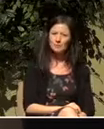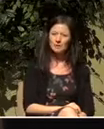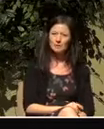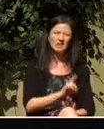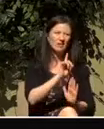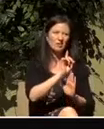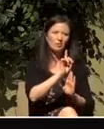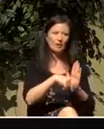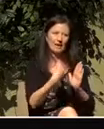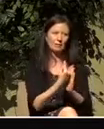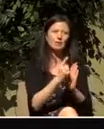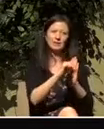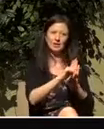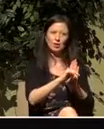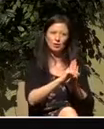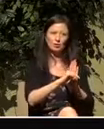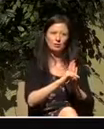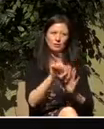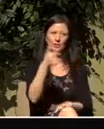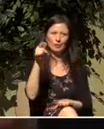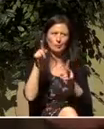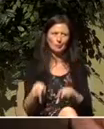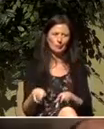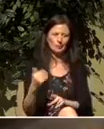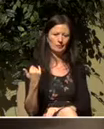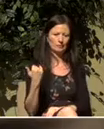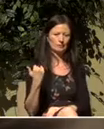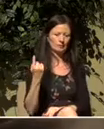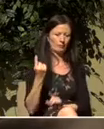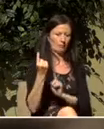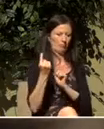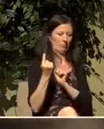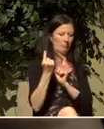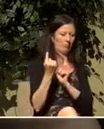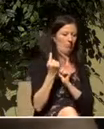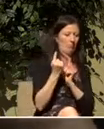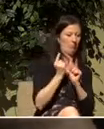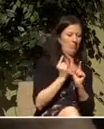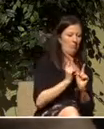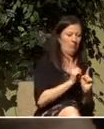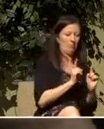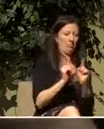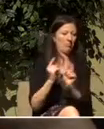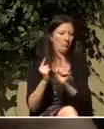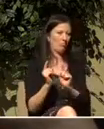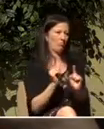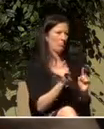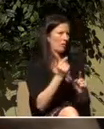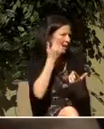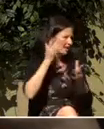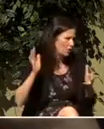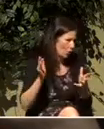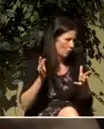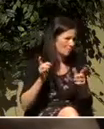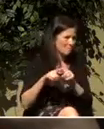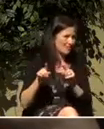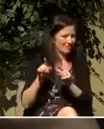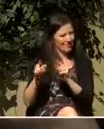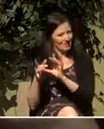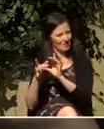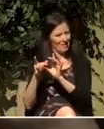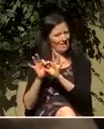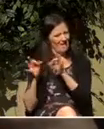About an hour later, somebody else came sniffing around. I didn't know it at the time, but he was a relative of the man whose ear I'd cut off in the